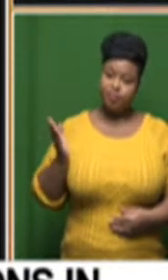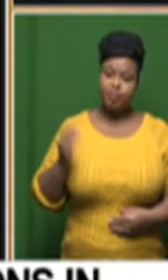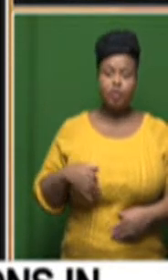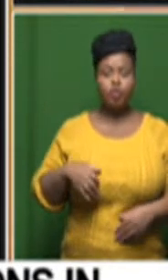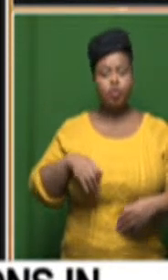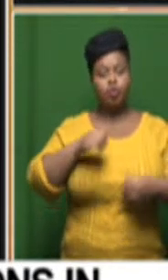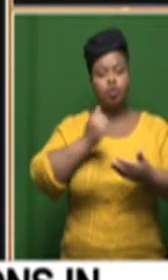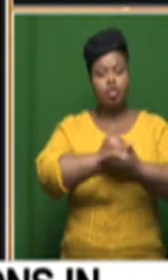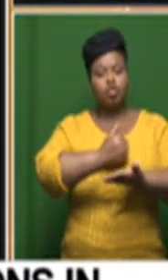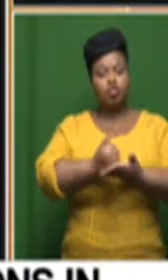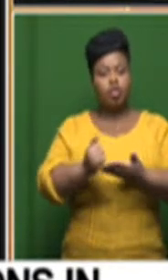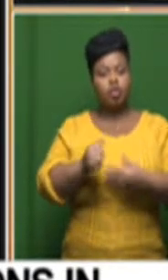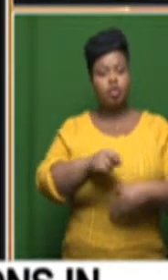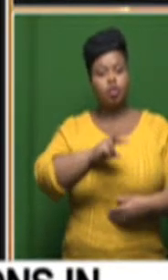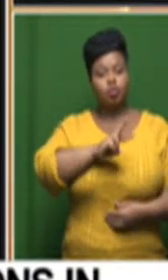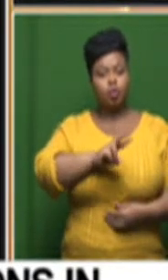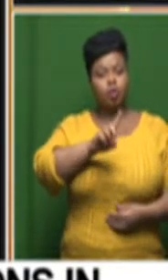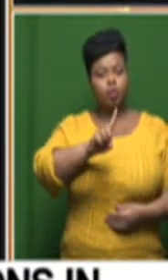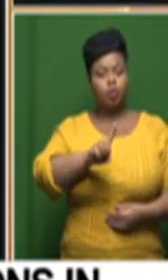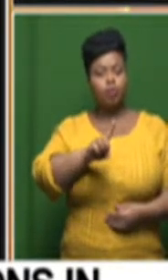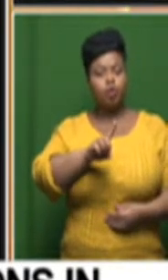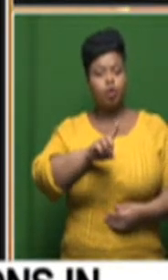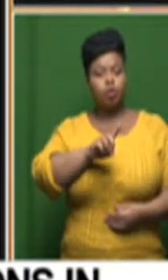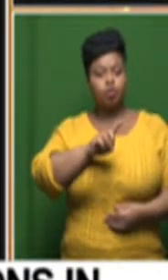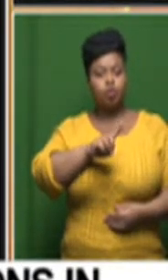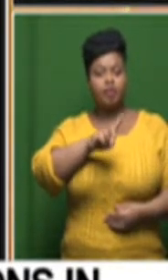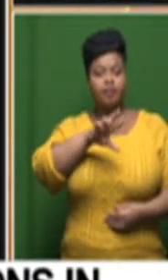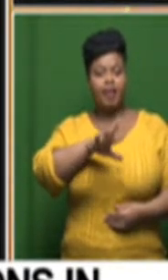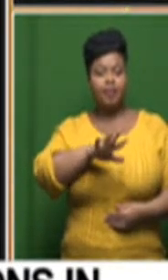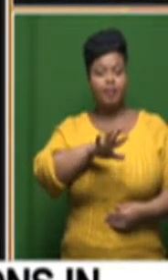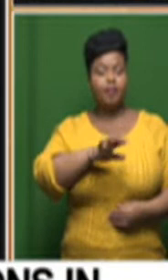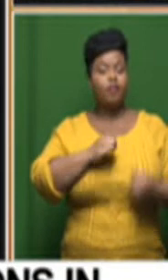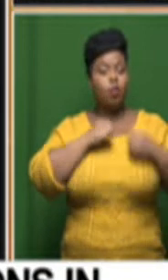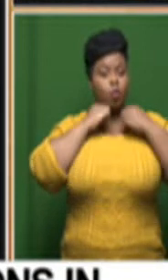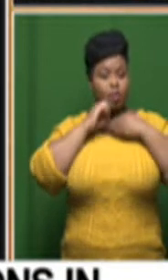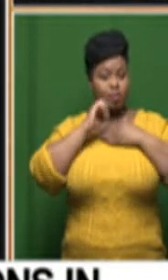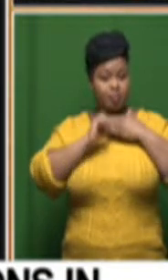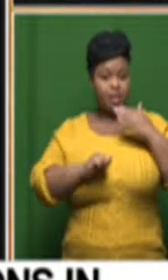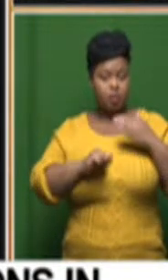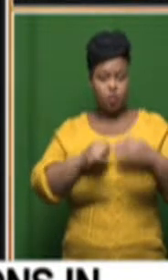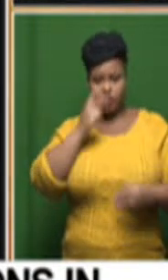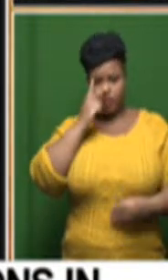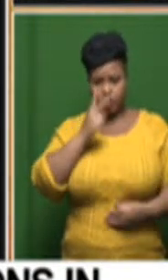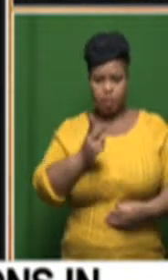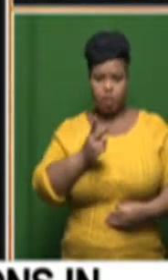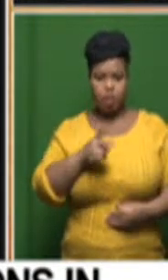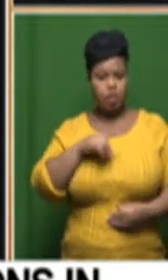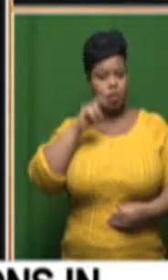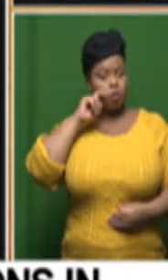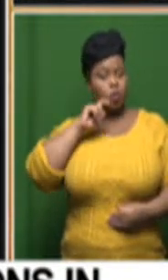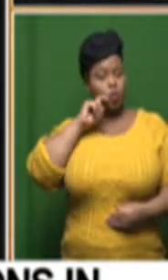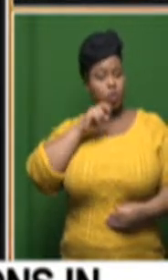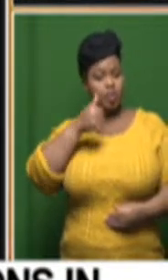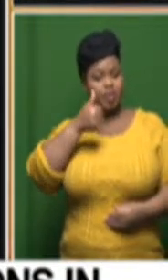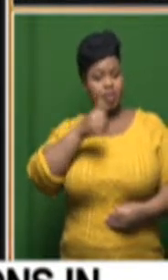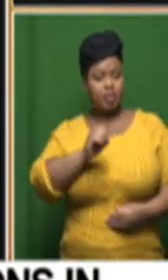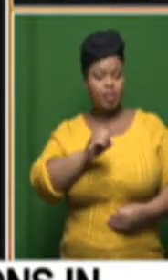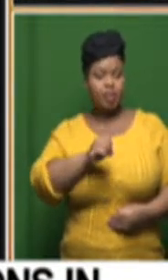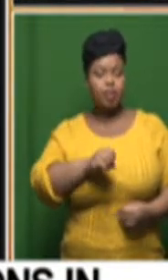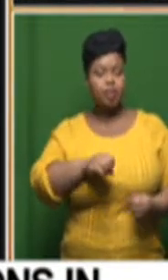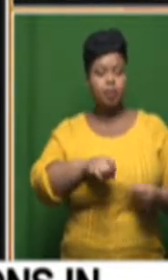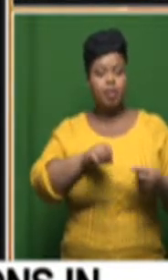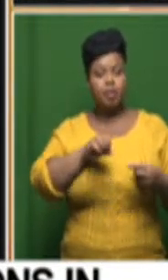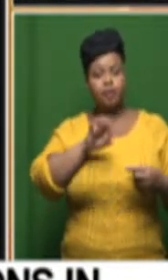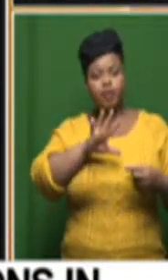the 25th of August. As you can see, the different sub-districts. Over 60, the 50 to 59,